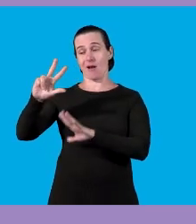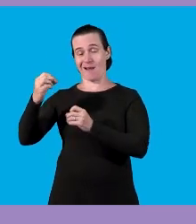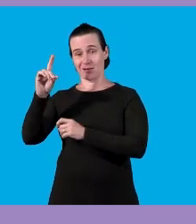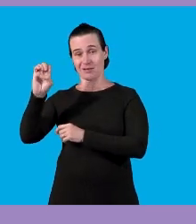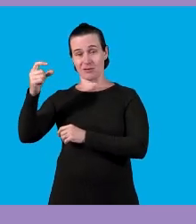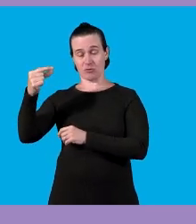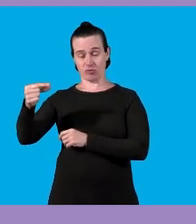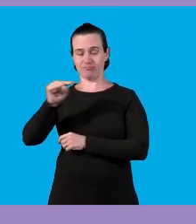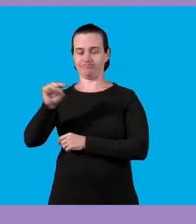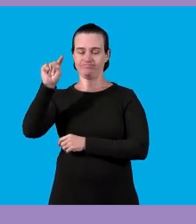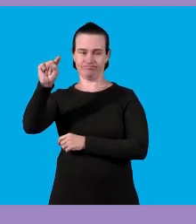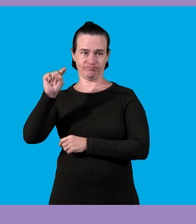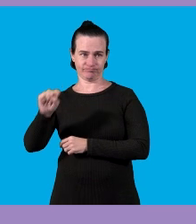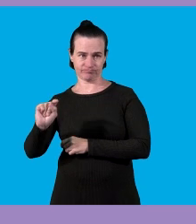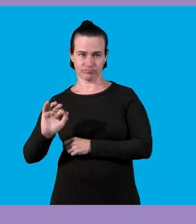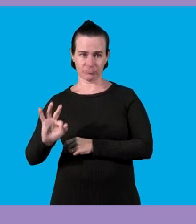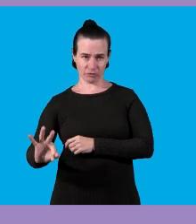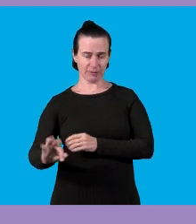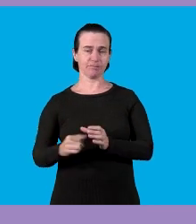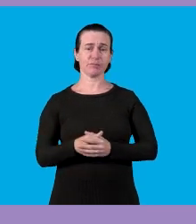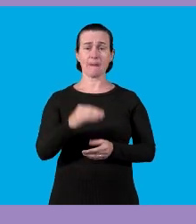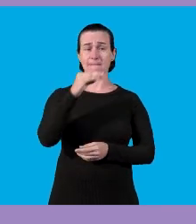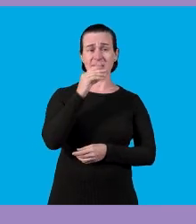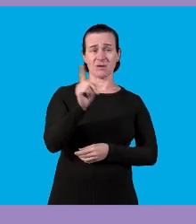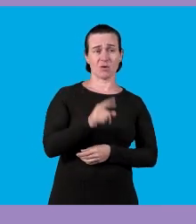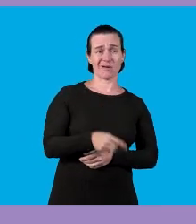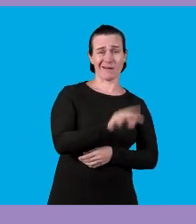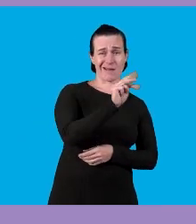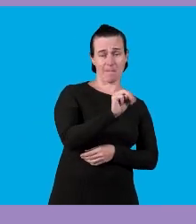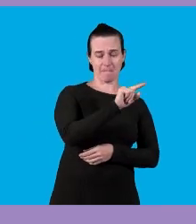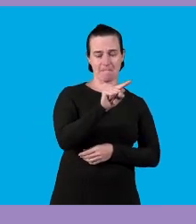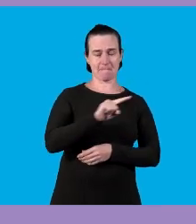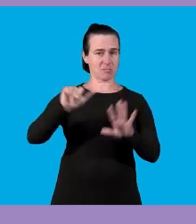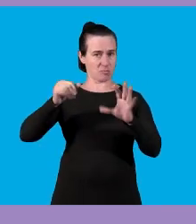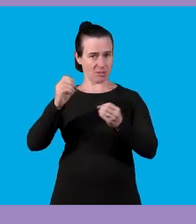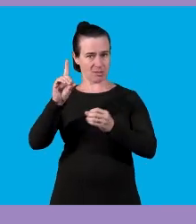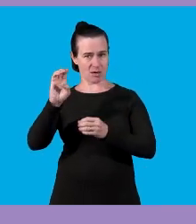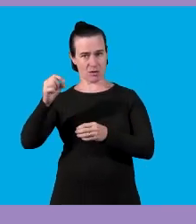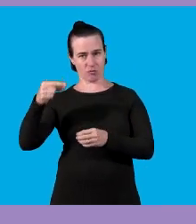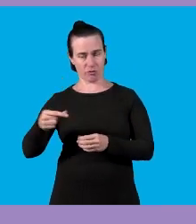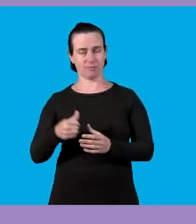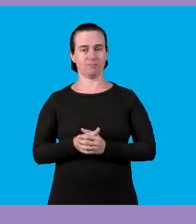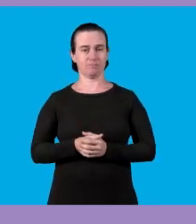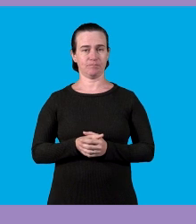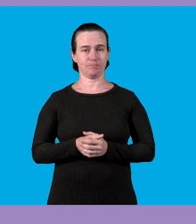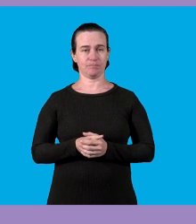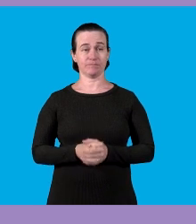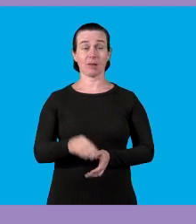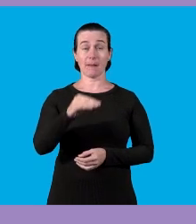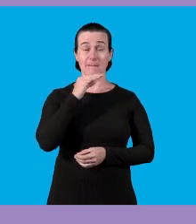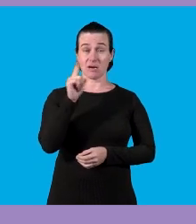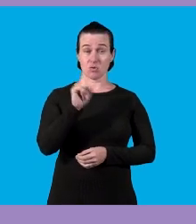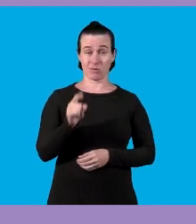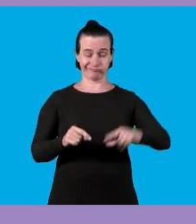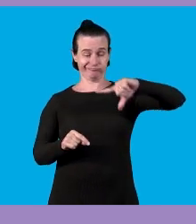by 3 on the right, and then my angle M will be equals to 60 degrees. Therefore,